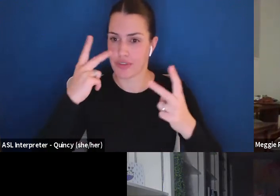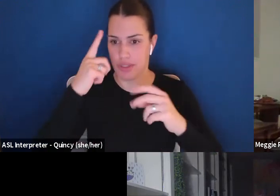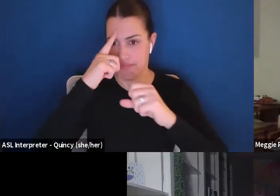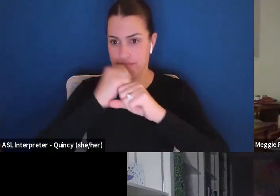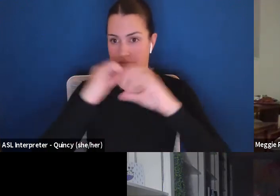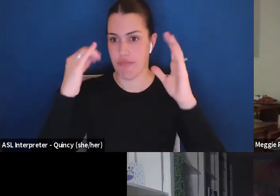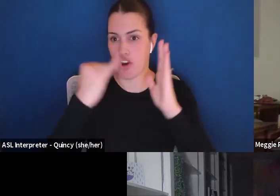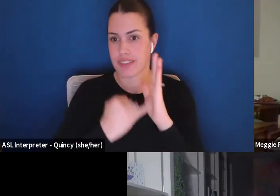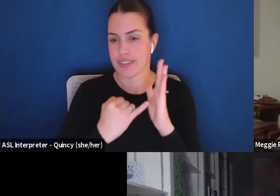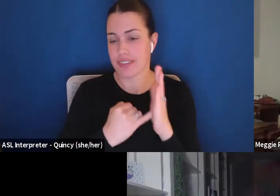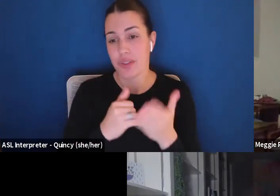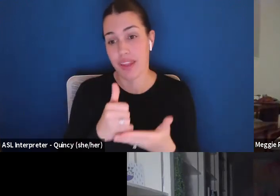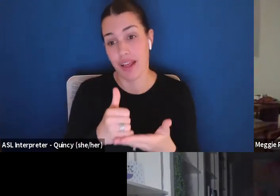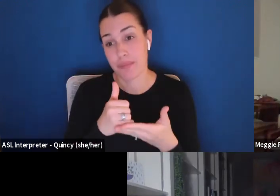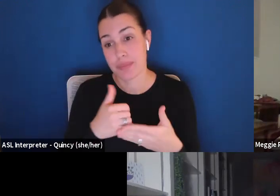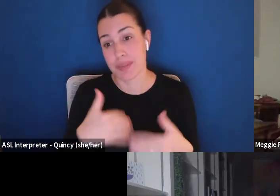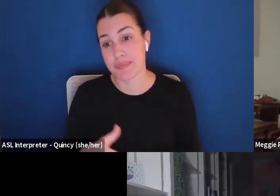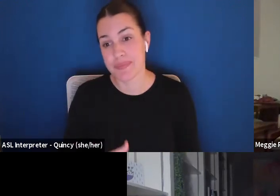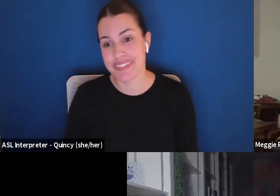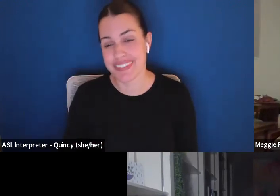me. So I'm glad that reminder helped you as well.